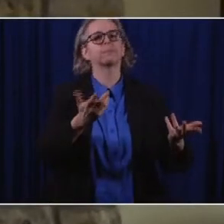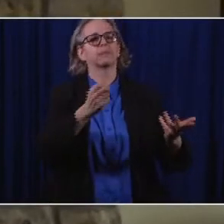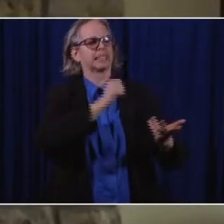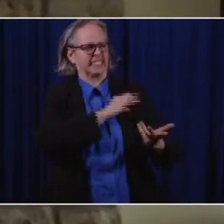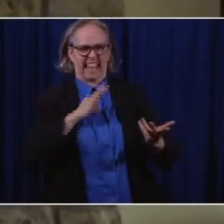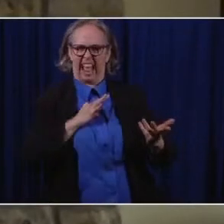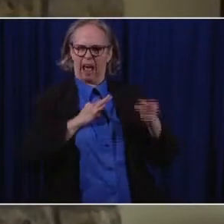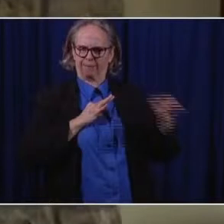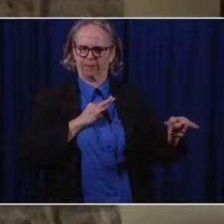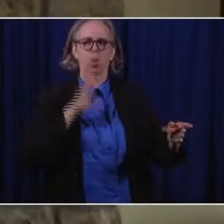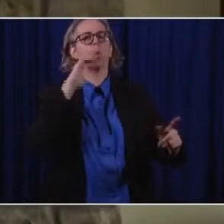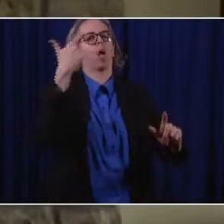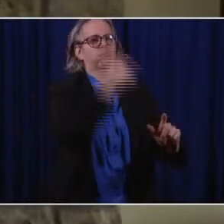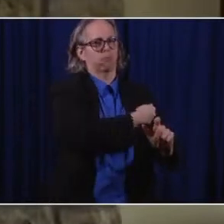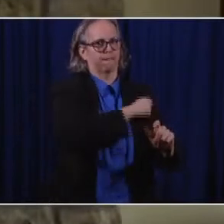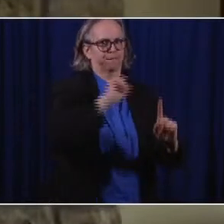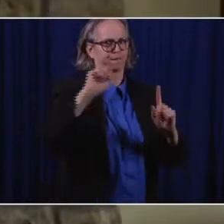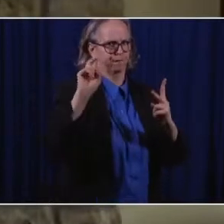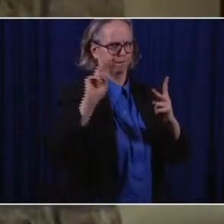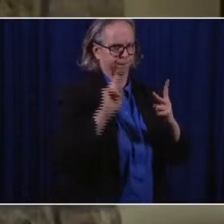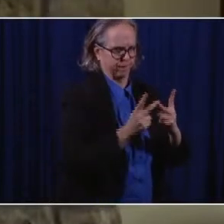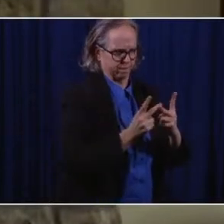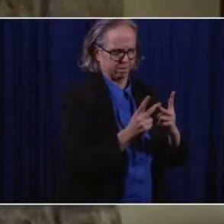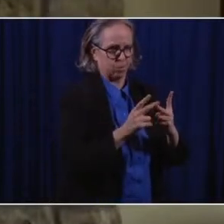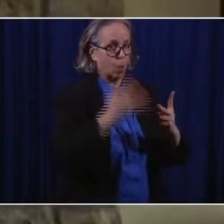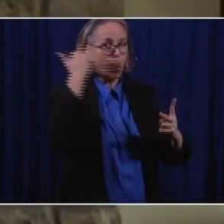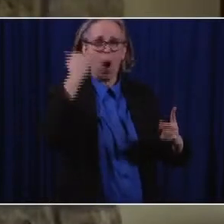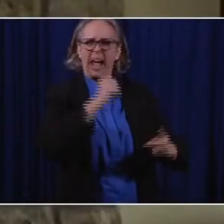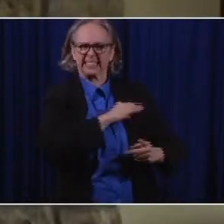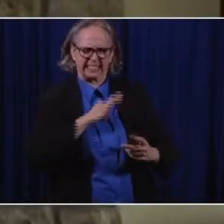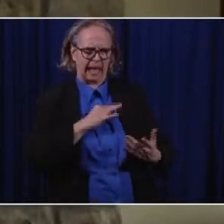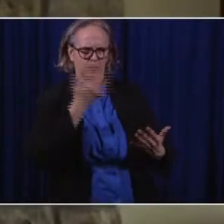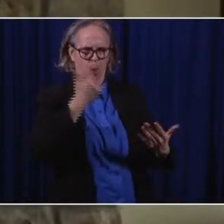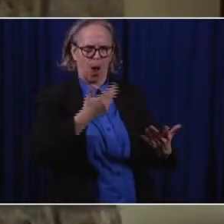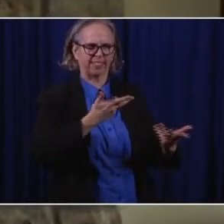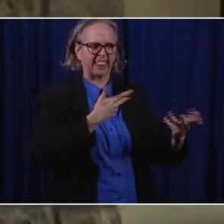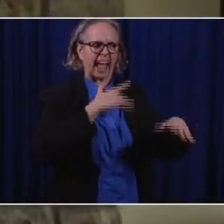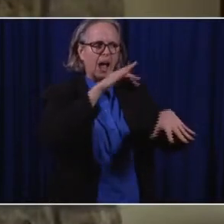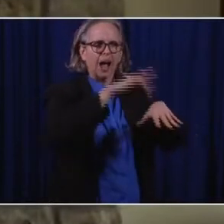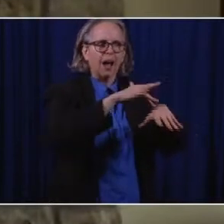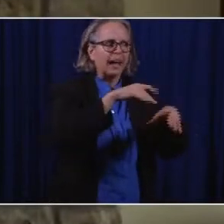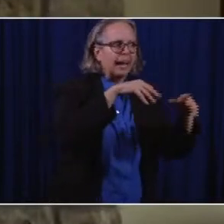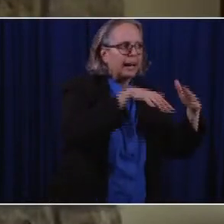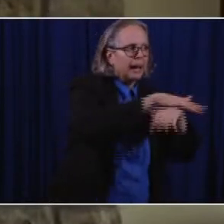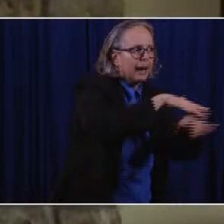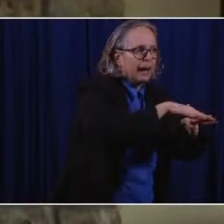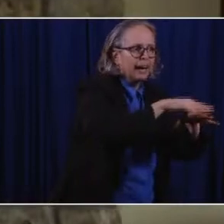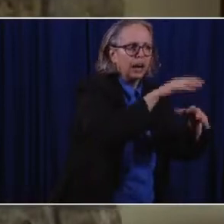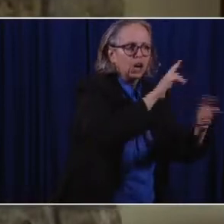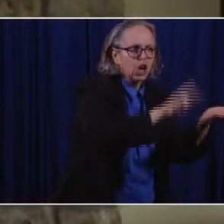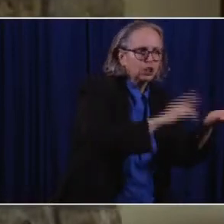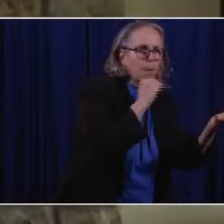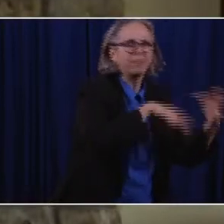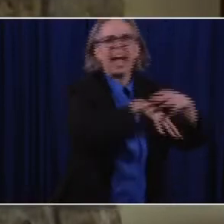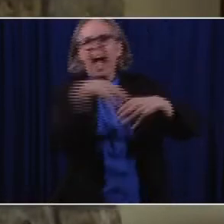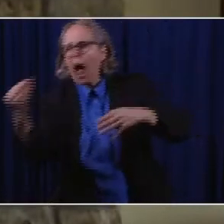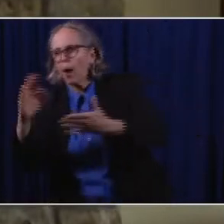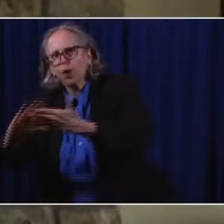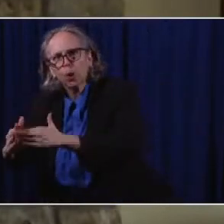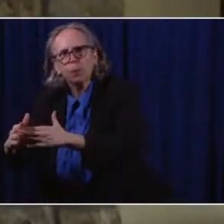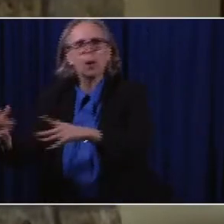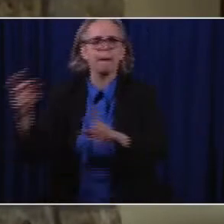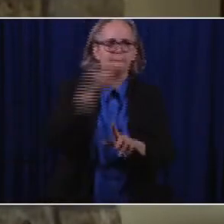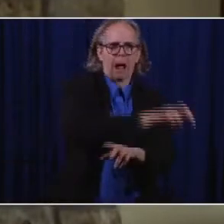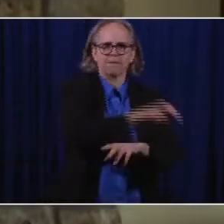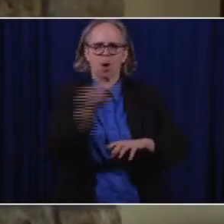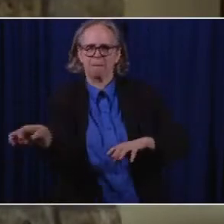staff. They reflect the community. And so if you can vaccinate them, that will, in my words, at least build a